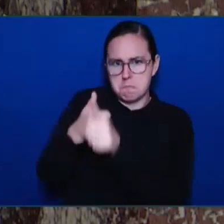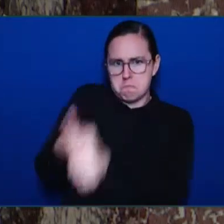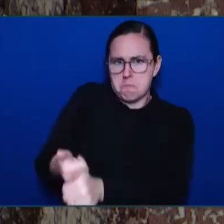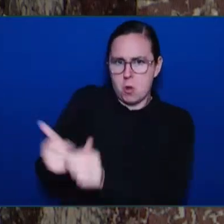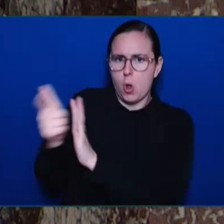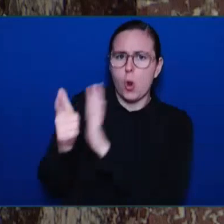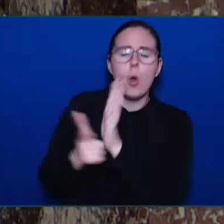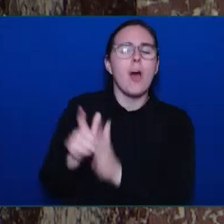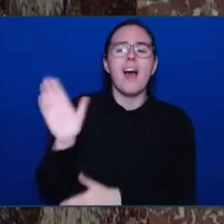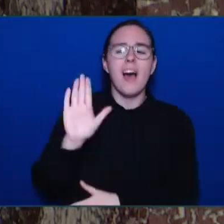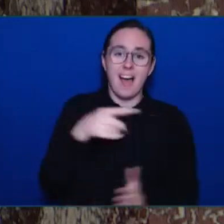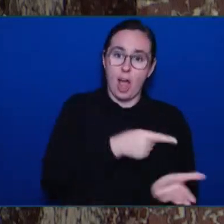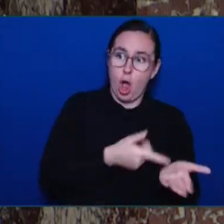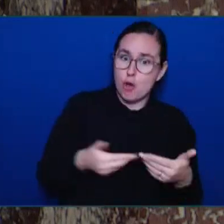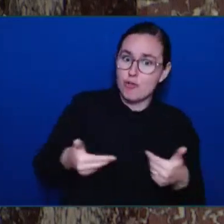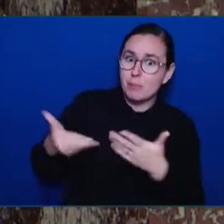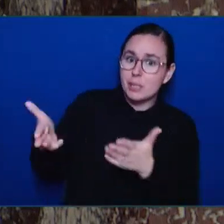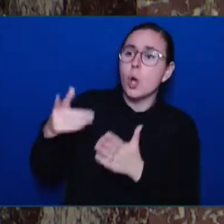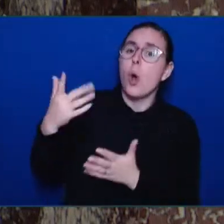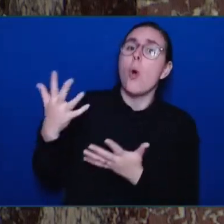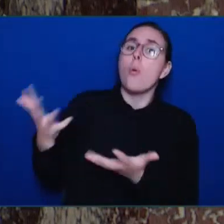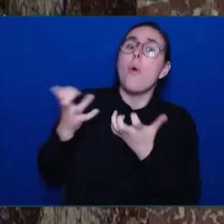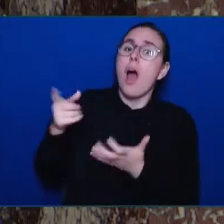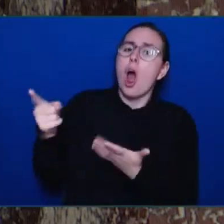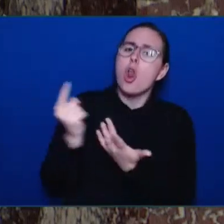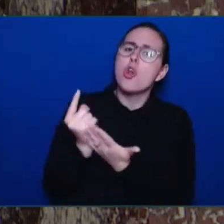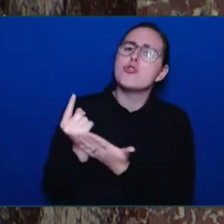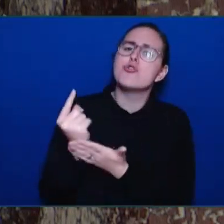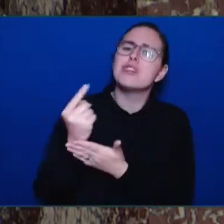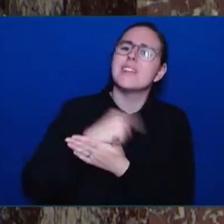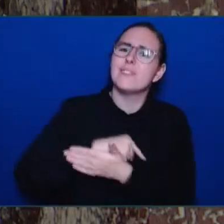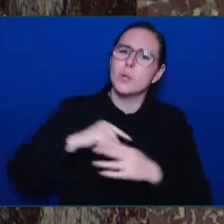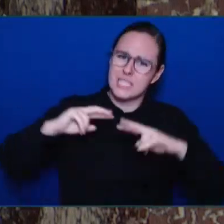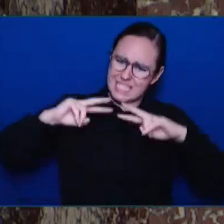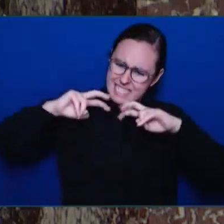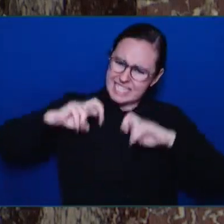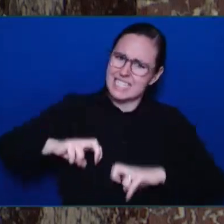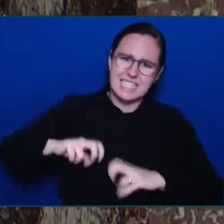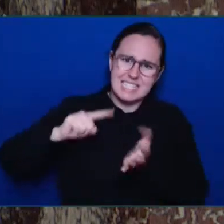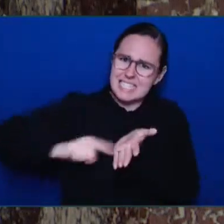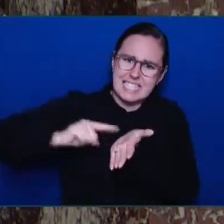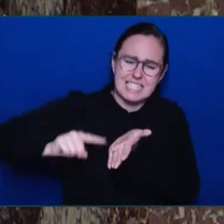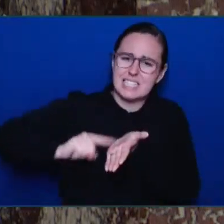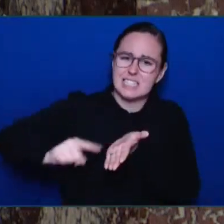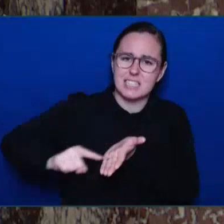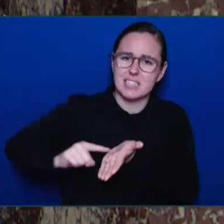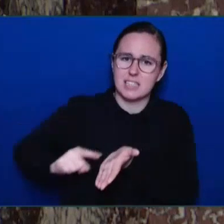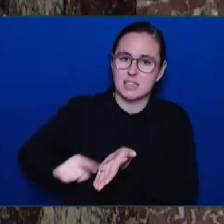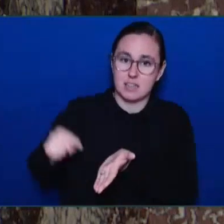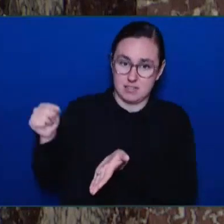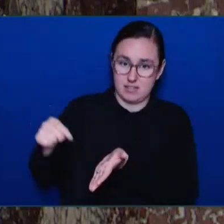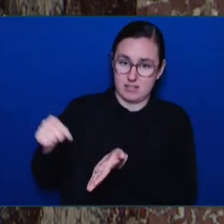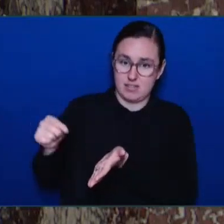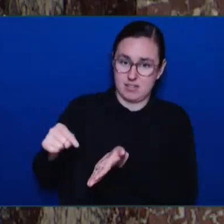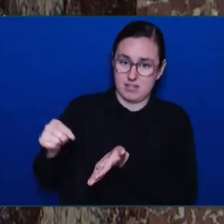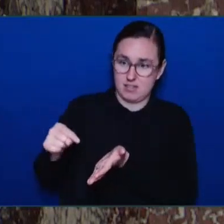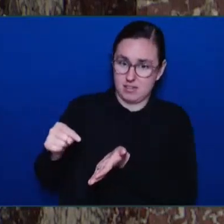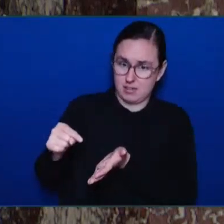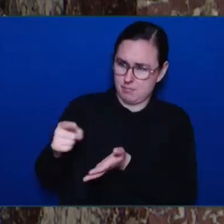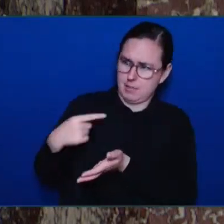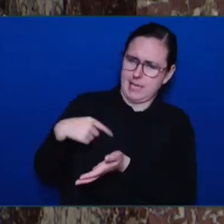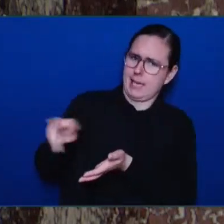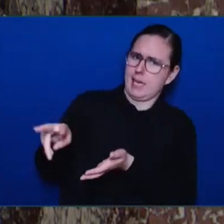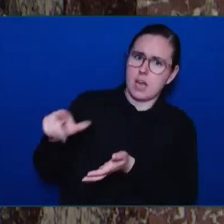clear. It had nothing to do with ensuring the operation of the Act. In fact, the Minister of Public Safety and Solicitor General